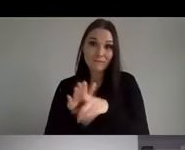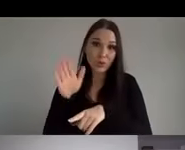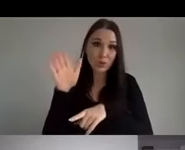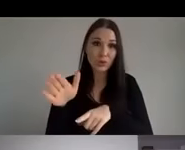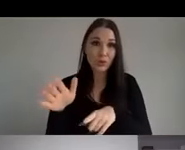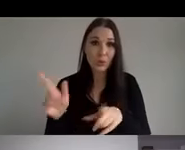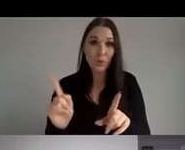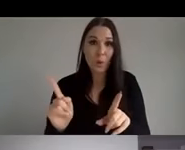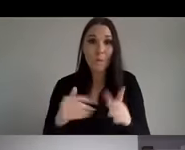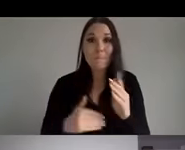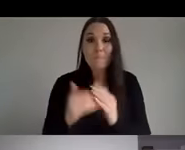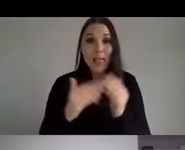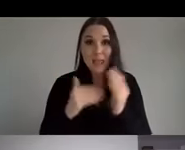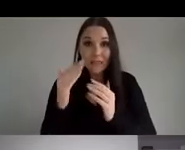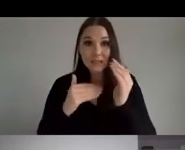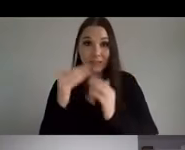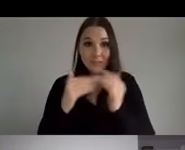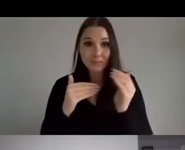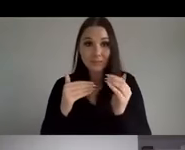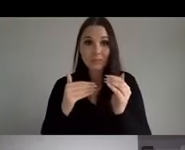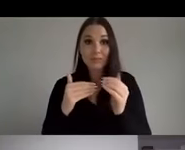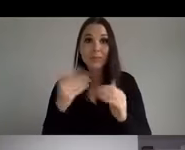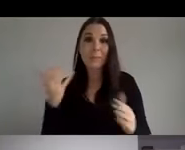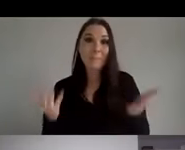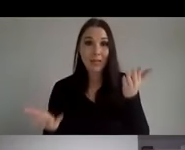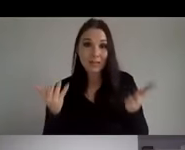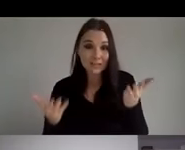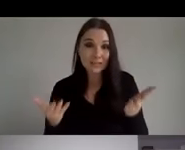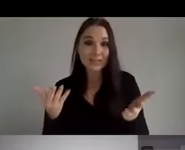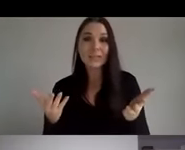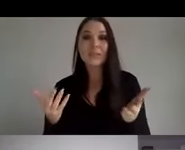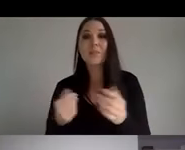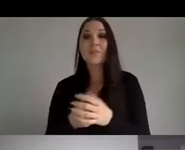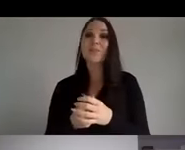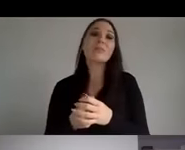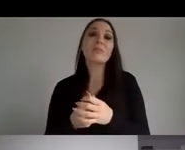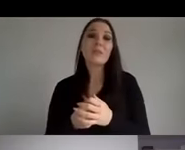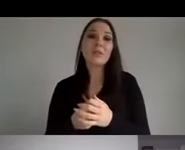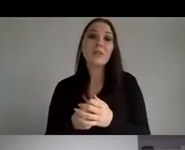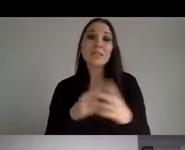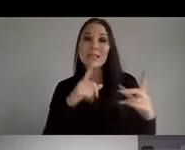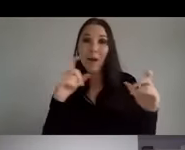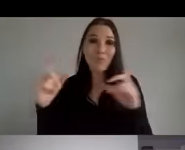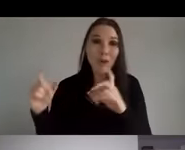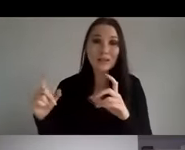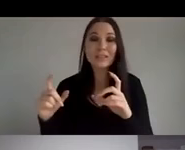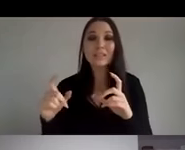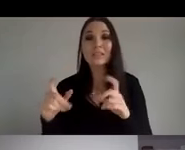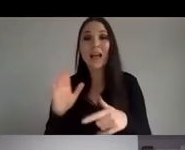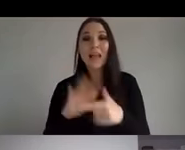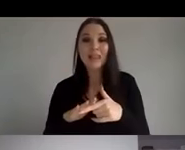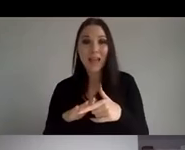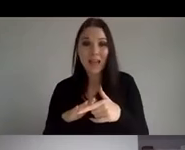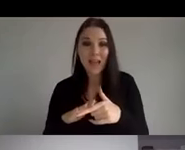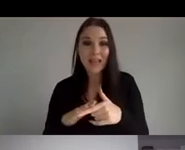we build off sensor redundancy with radars, lidars, very important, and also cameras. And then we put a